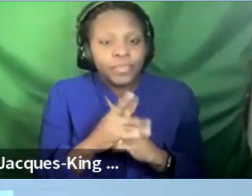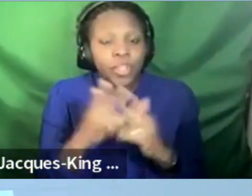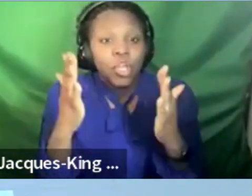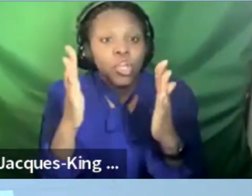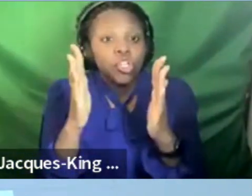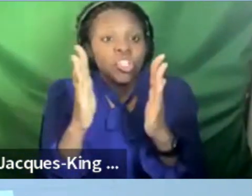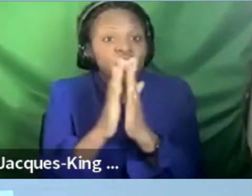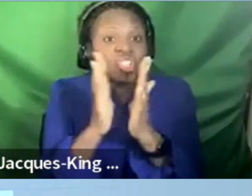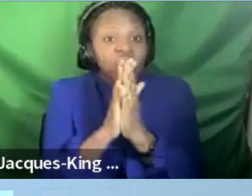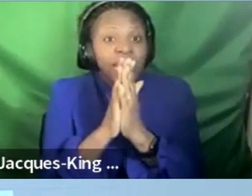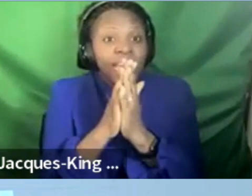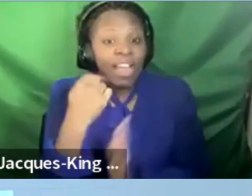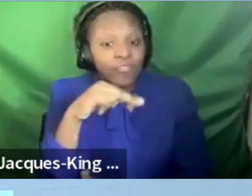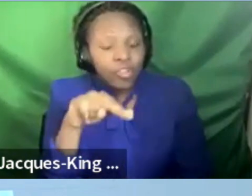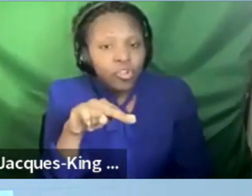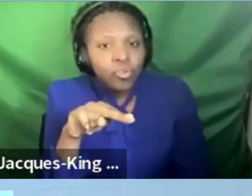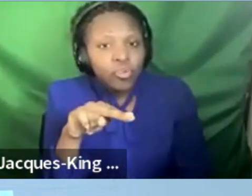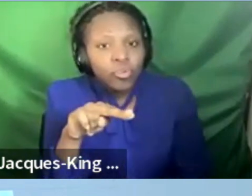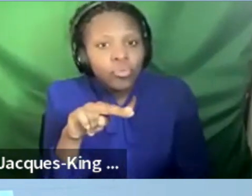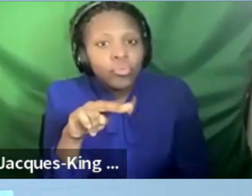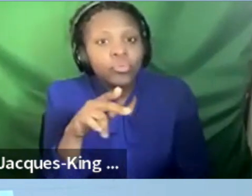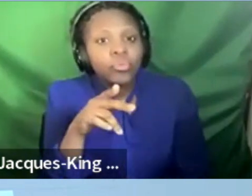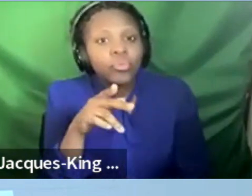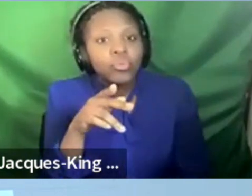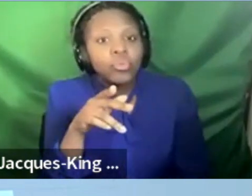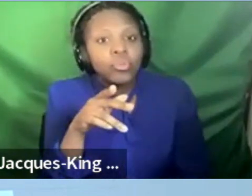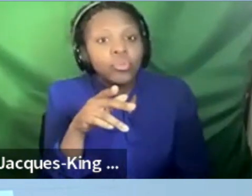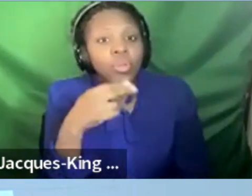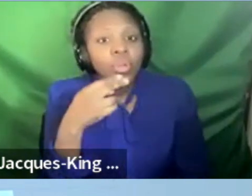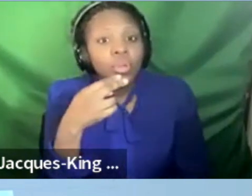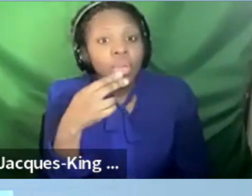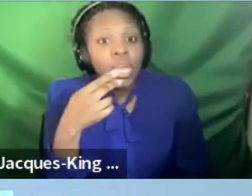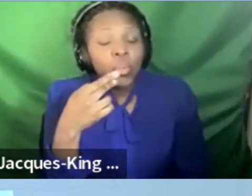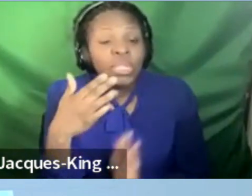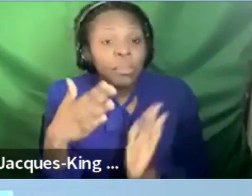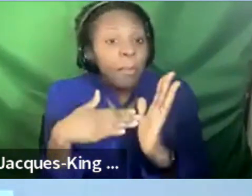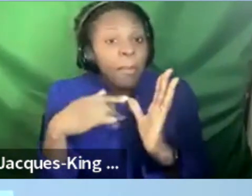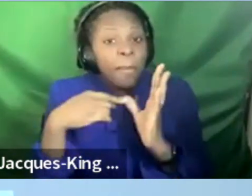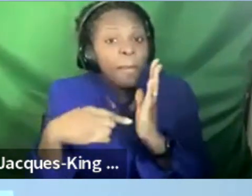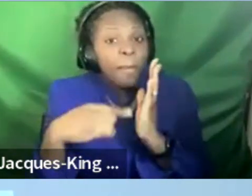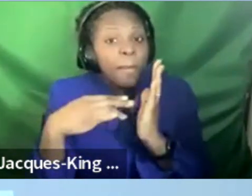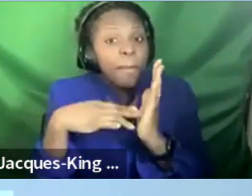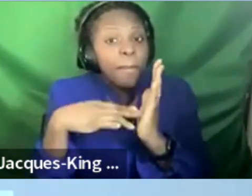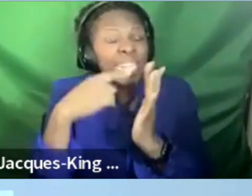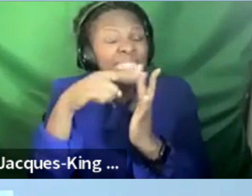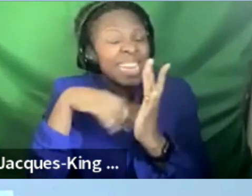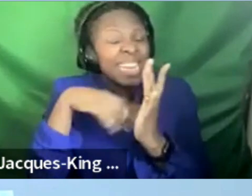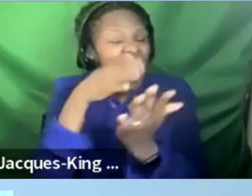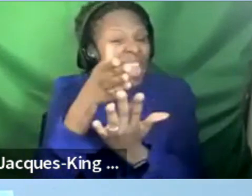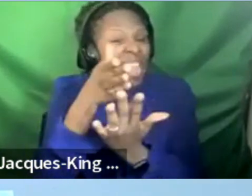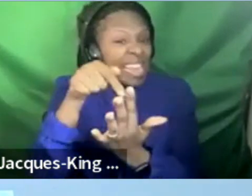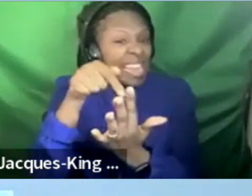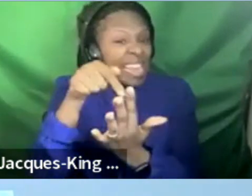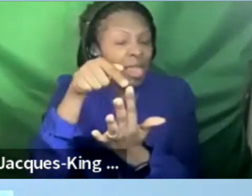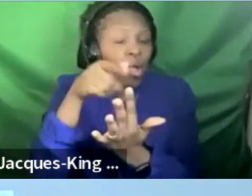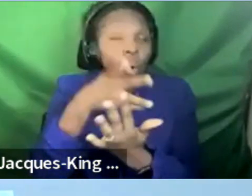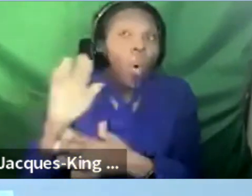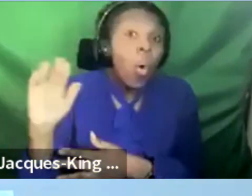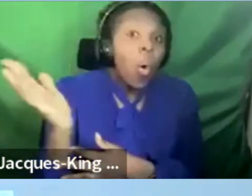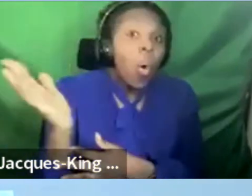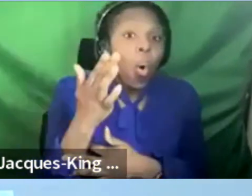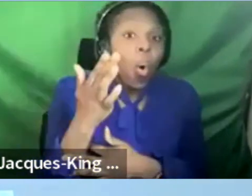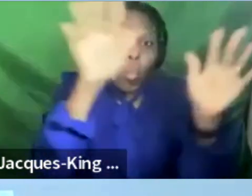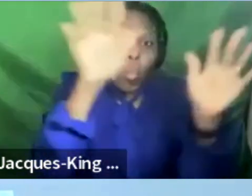done on a Sunday afternoon kind of a thing. You went on, I think it was afternoons, it was matinees. And you were out in all